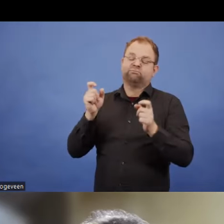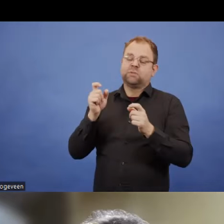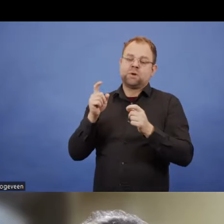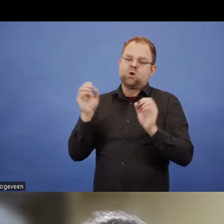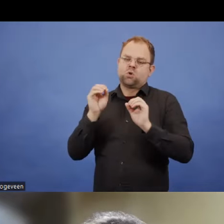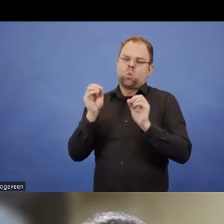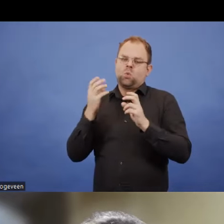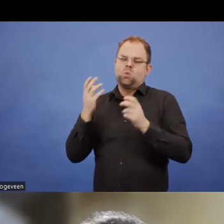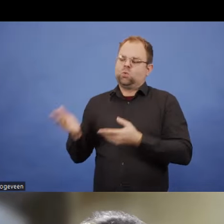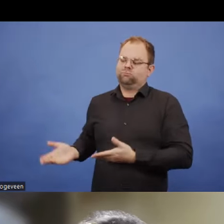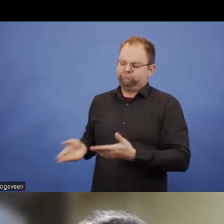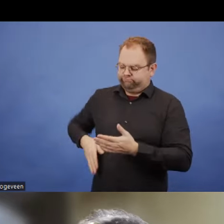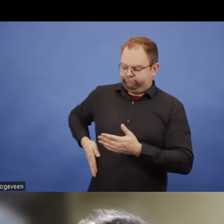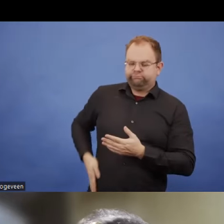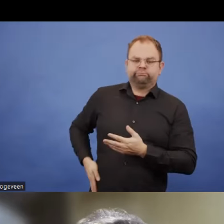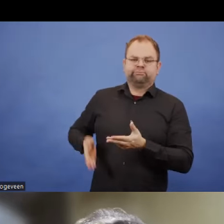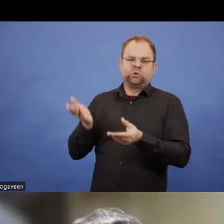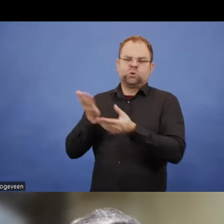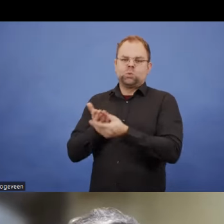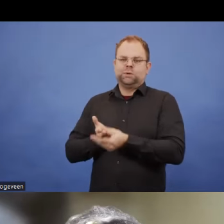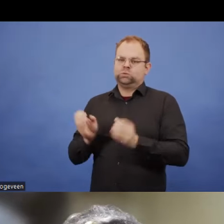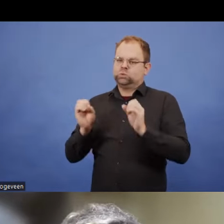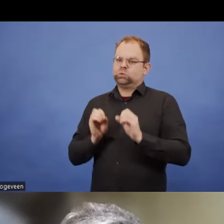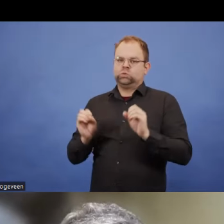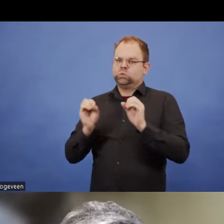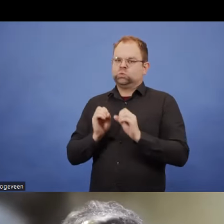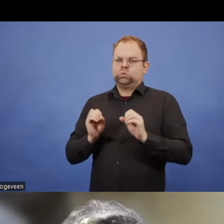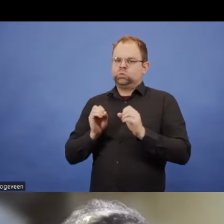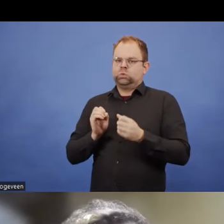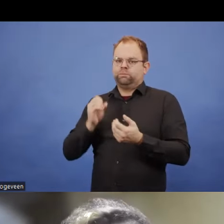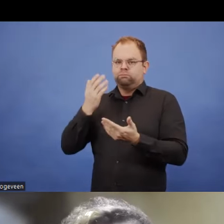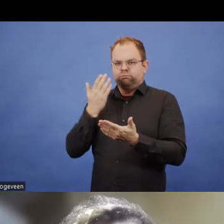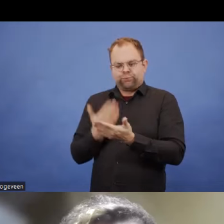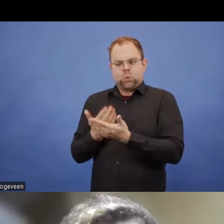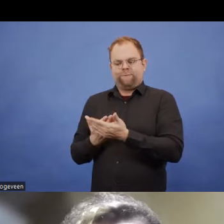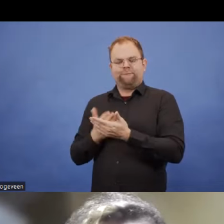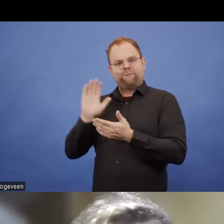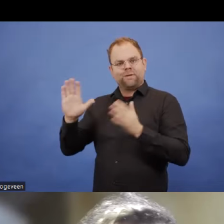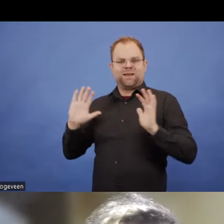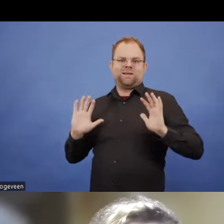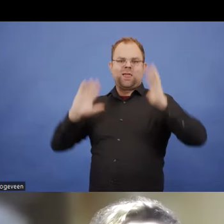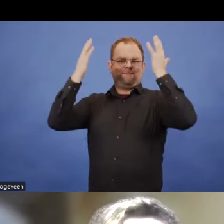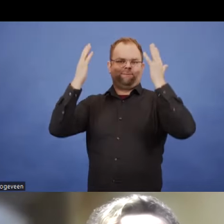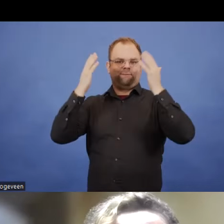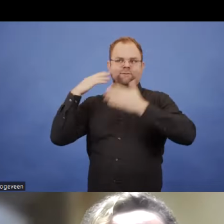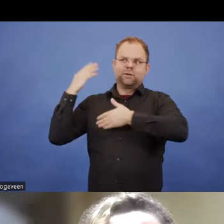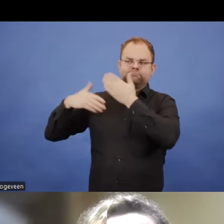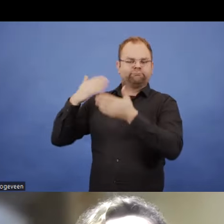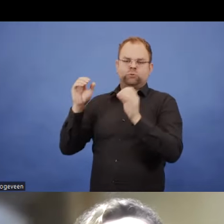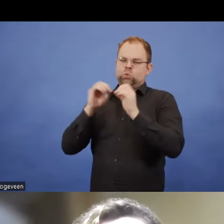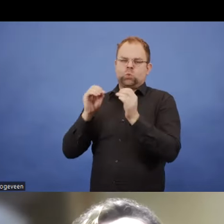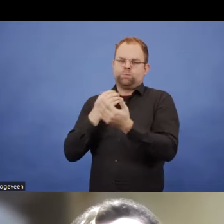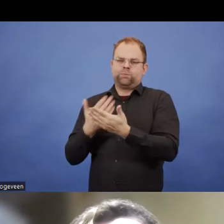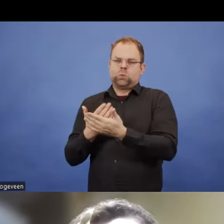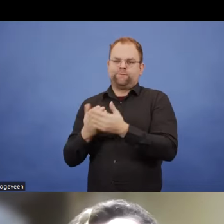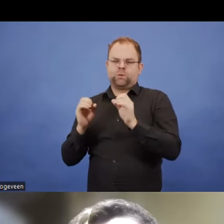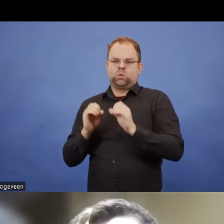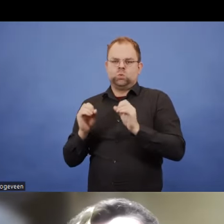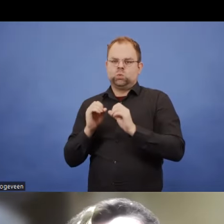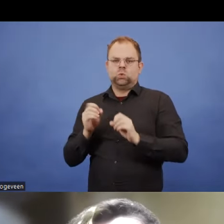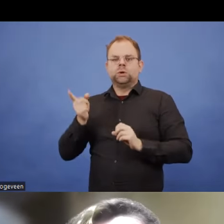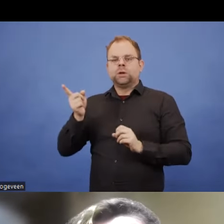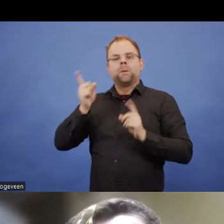chapter for persons with mental health condition and intellectual disabilities lays out all the different